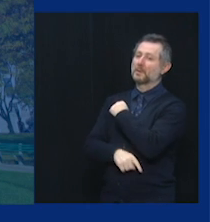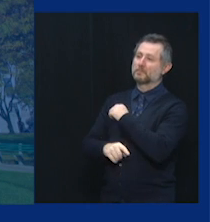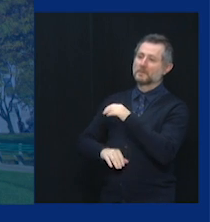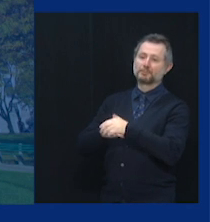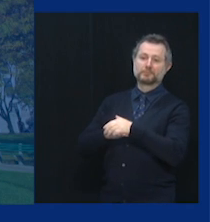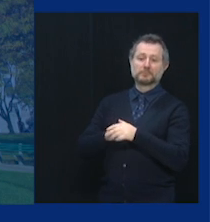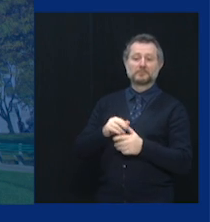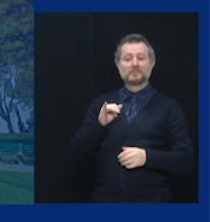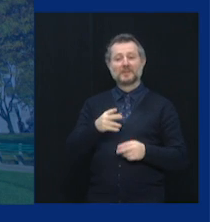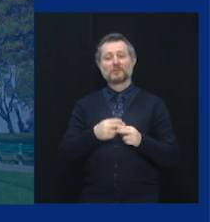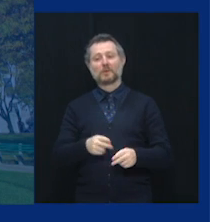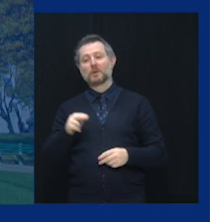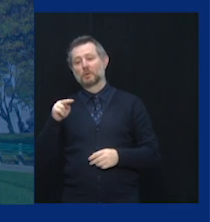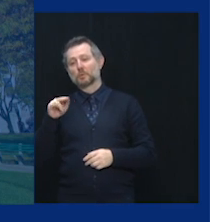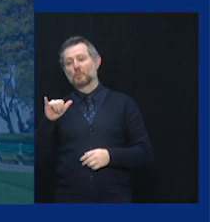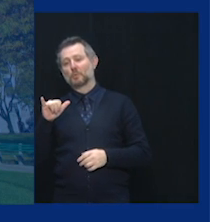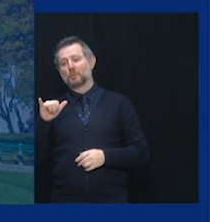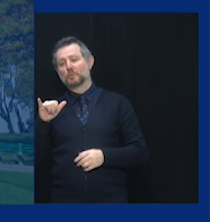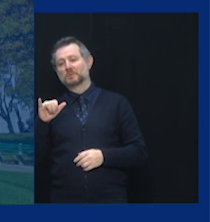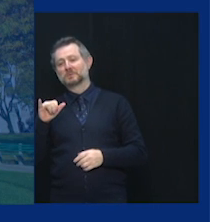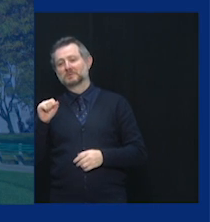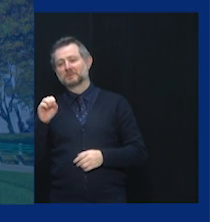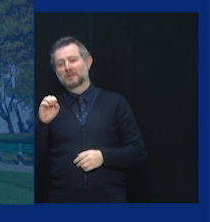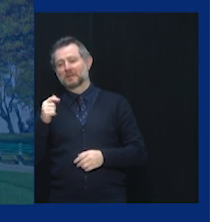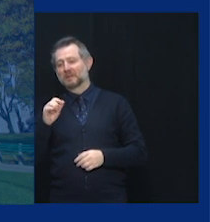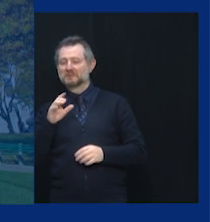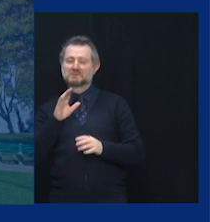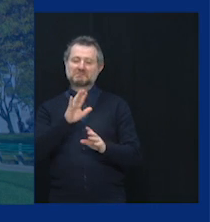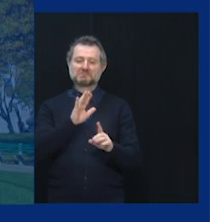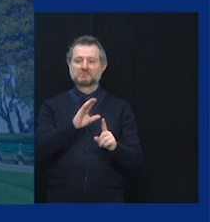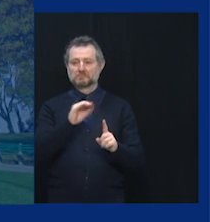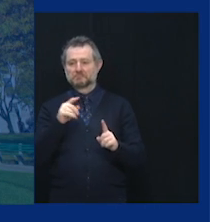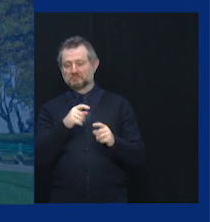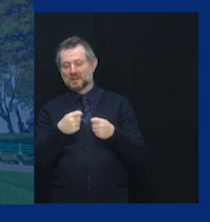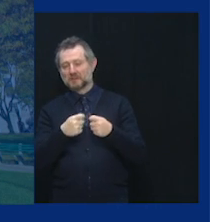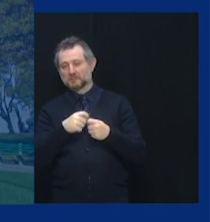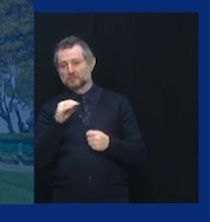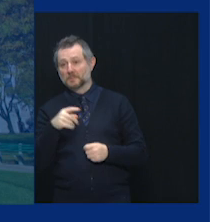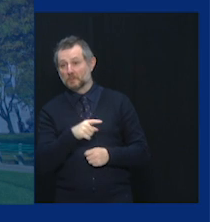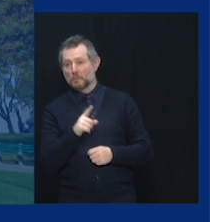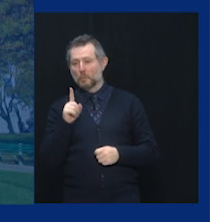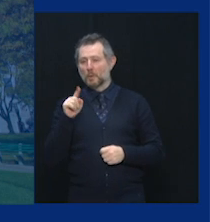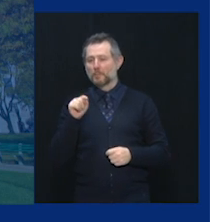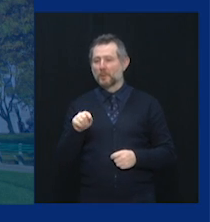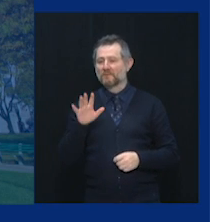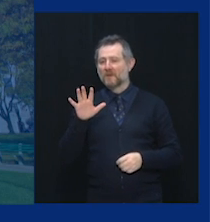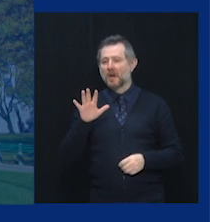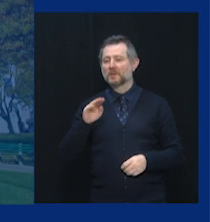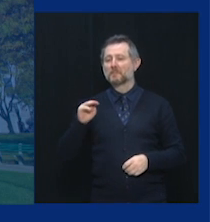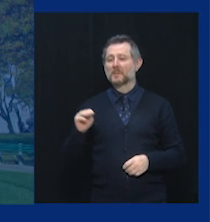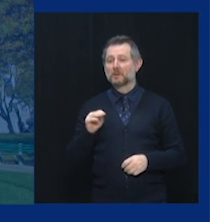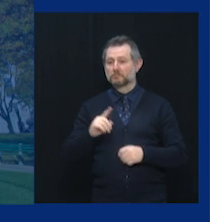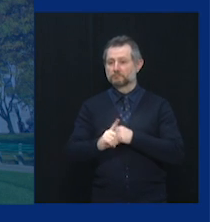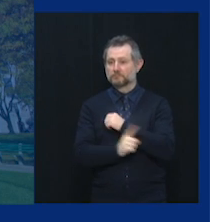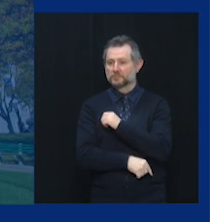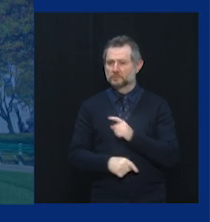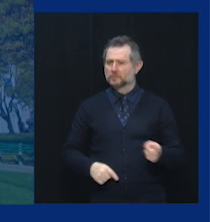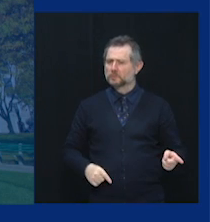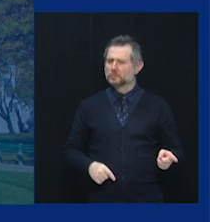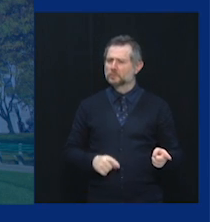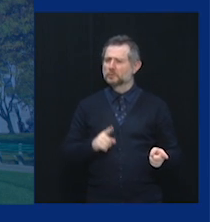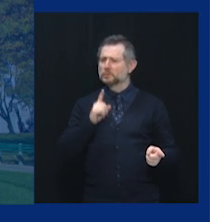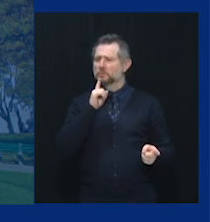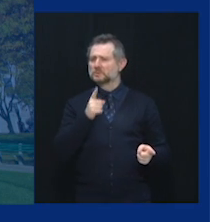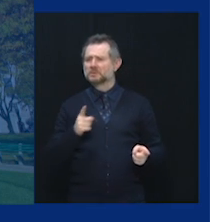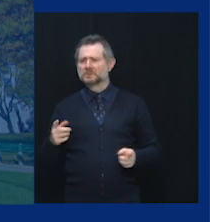NYSEG was penalized the other day. It was only $1.5 million. Why only $1.5 million? The damage was much worse. Well, because